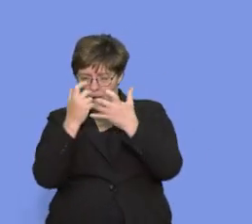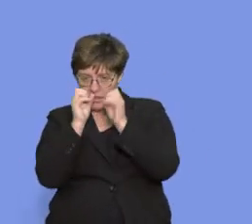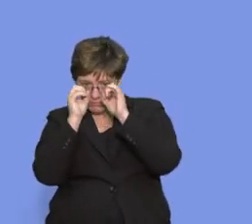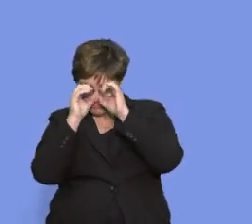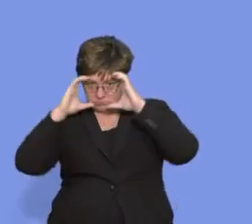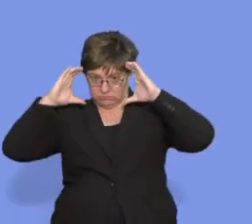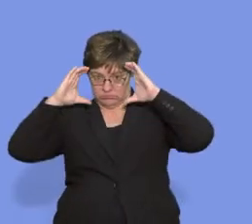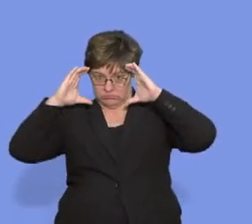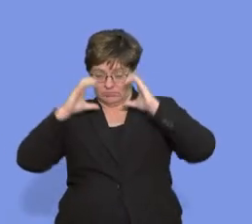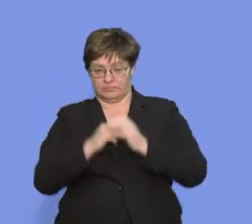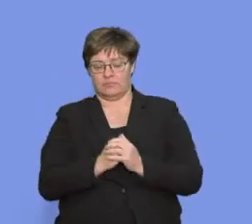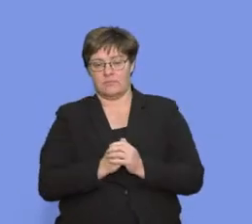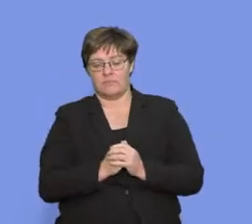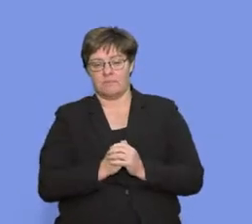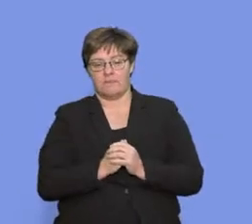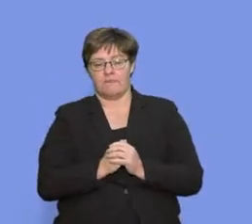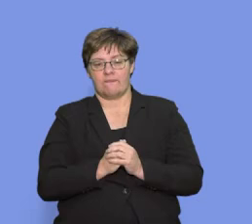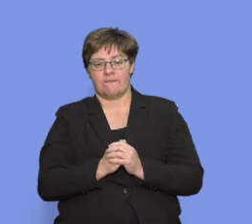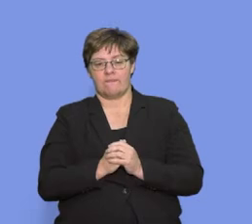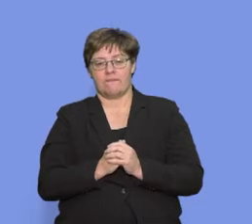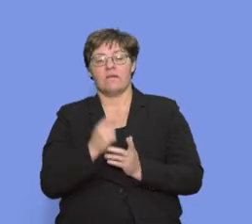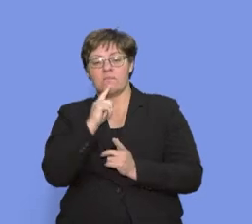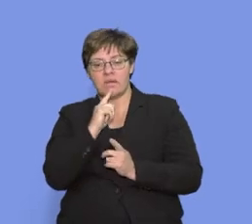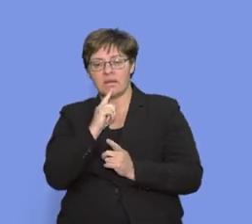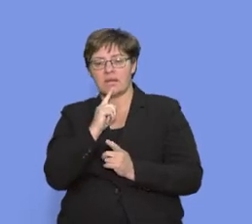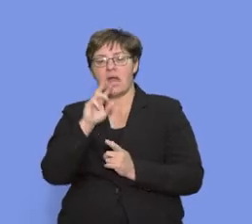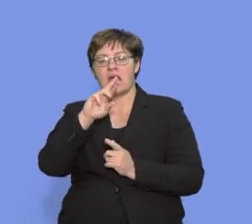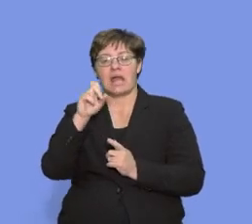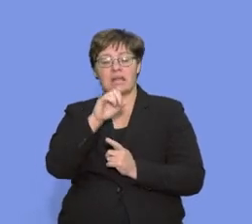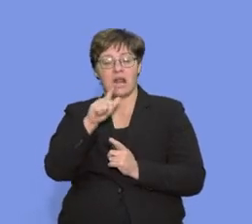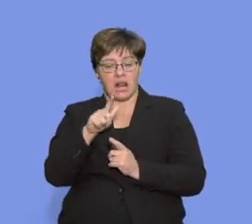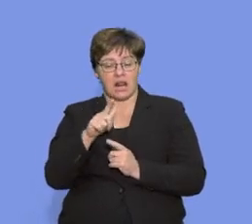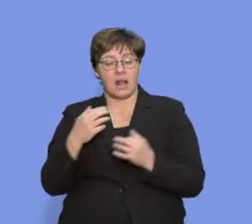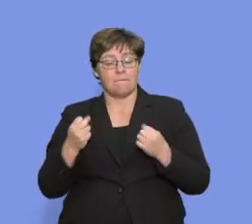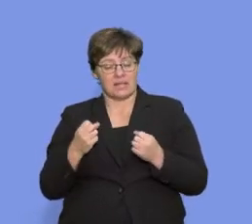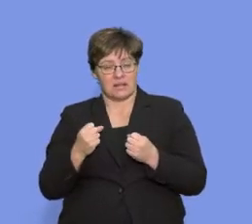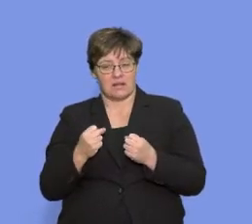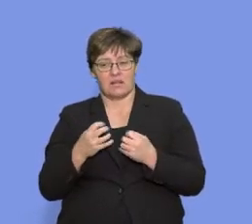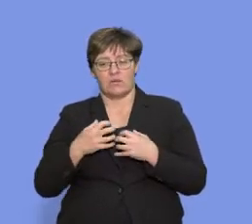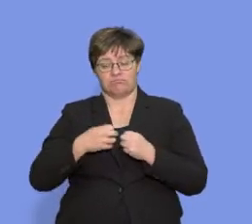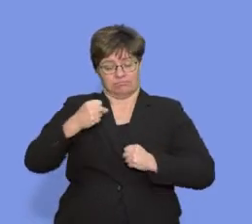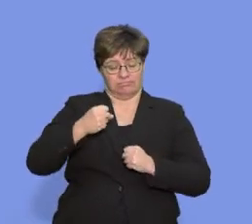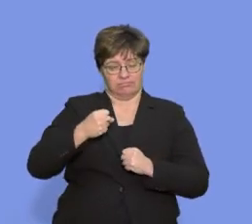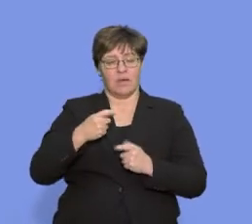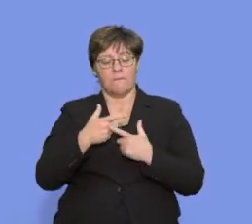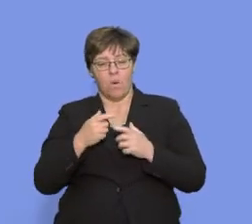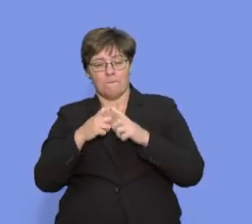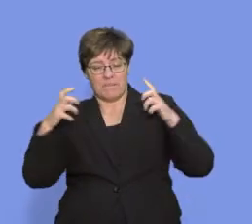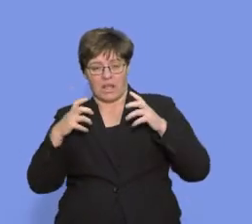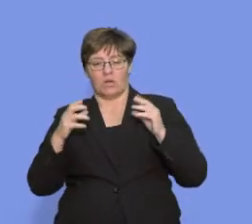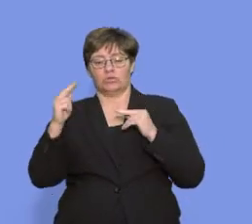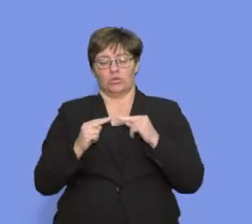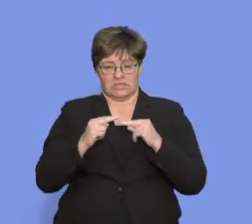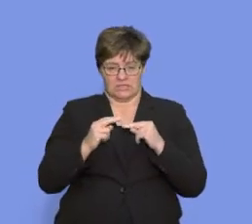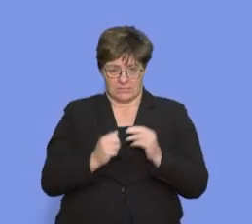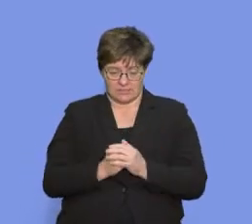So remember that. We need a big pupil. So what happens is the radial muscles will contract. And when they contract, they become bigger and